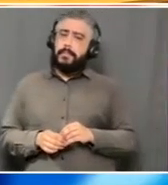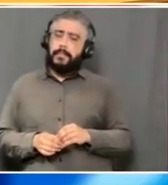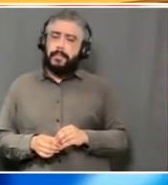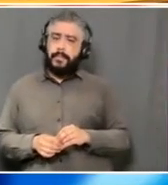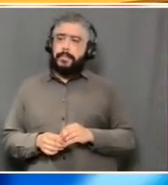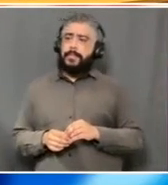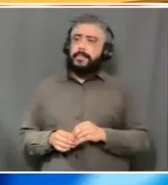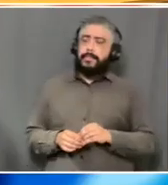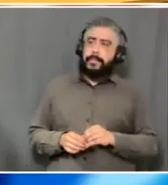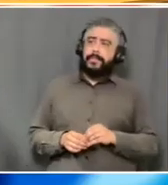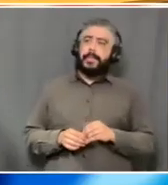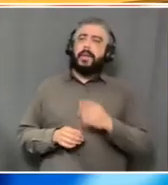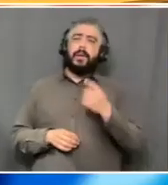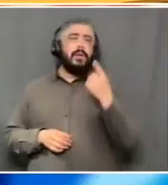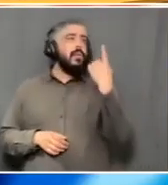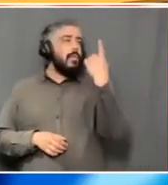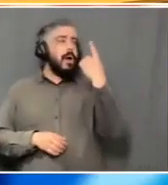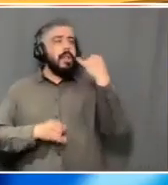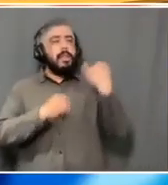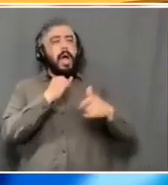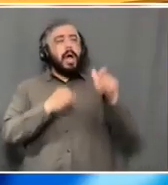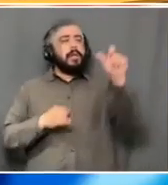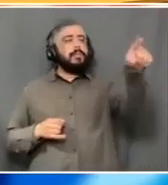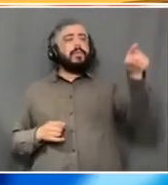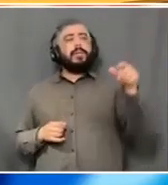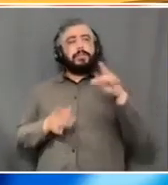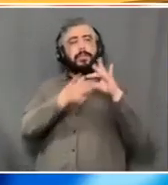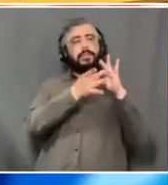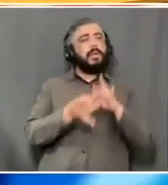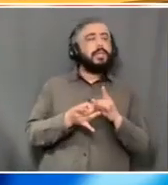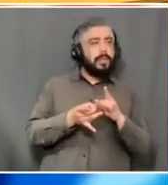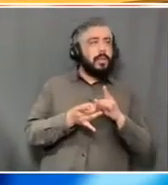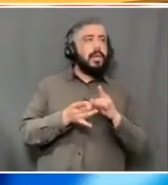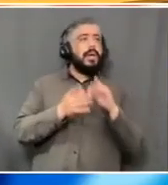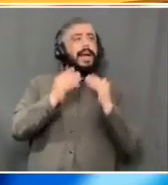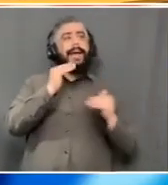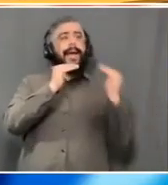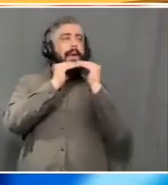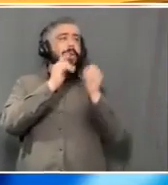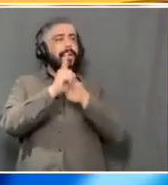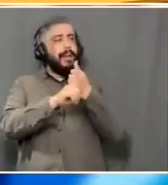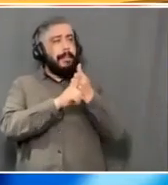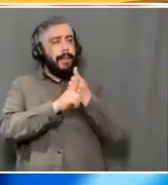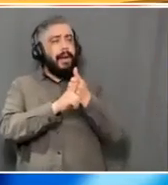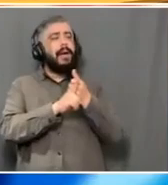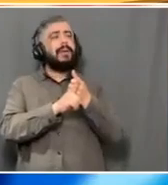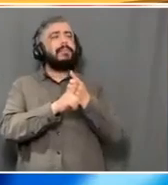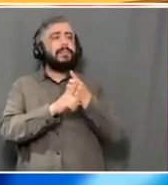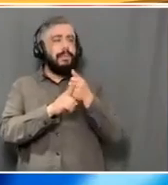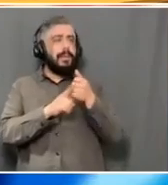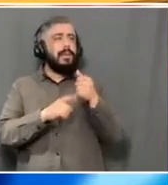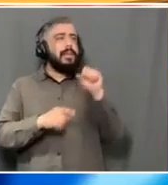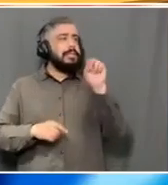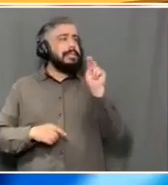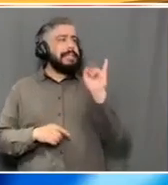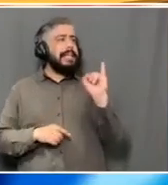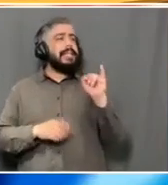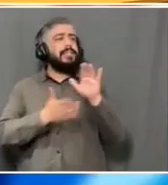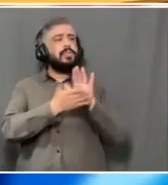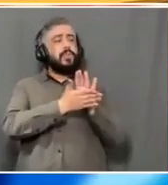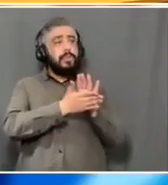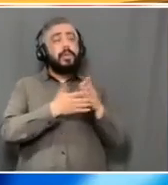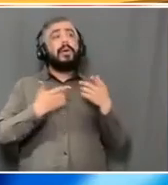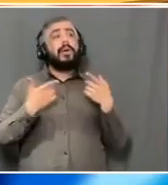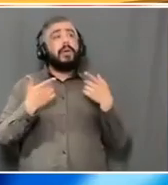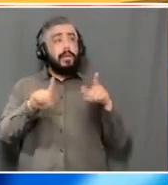One last question has to do with the equity impact and our SENI schools. While enrollment